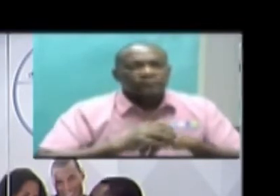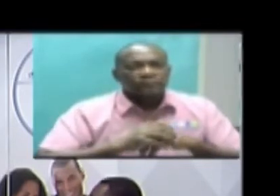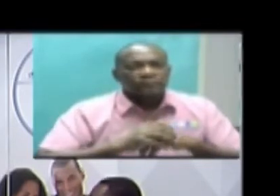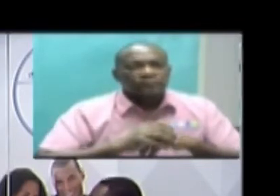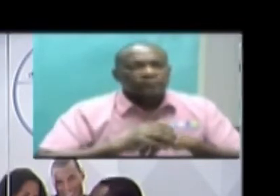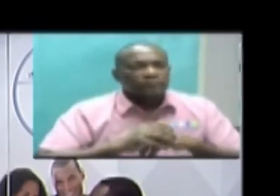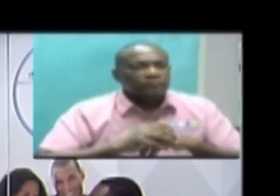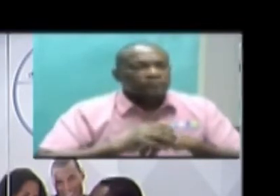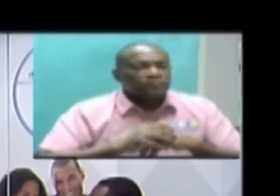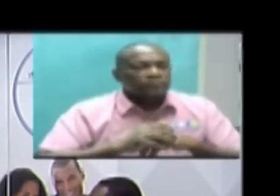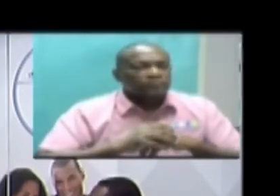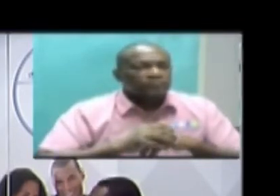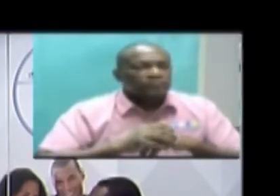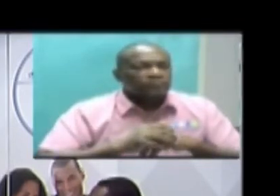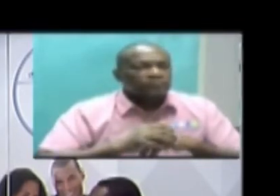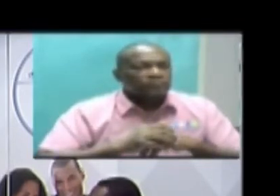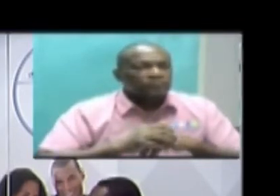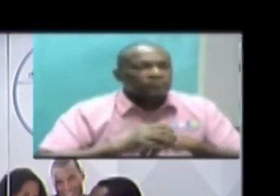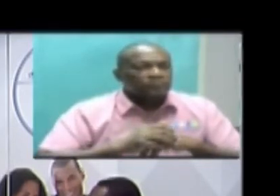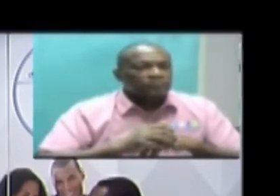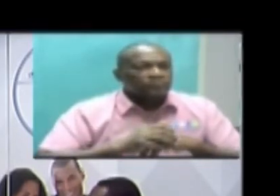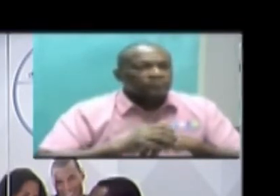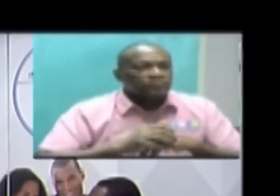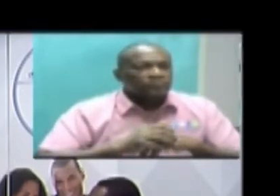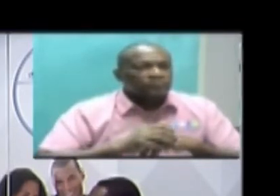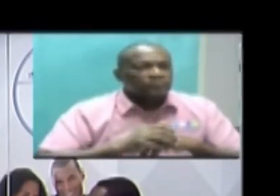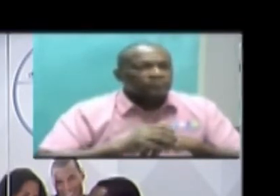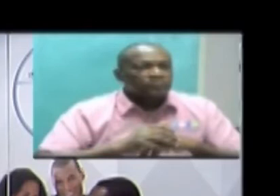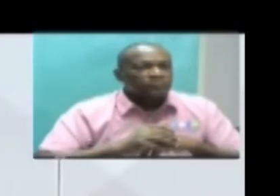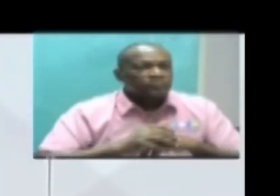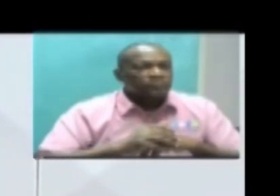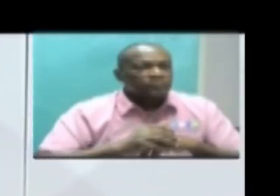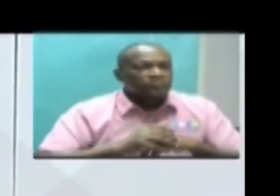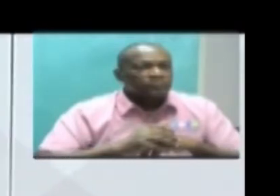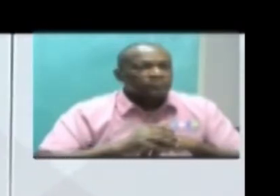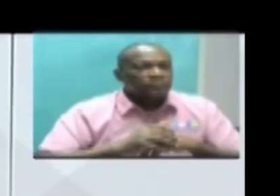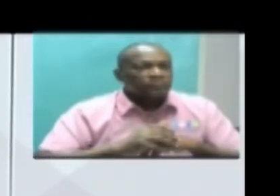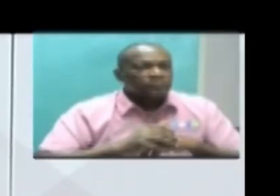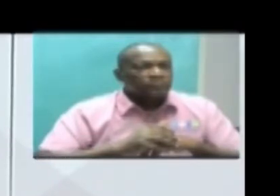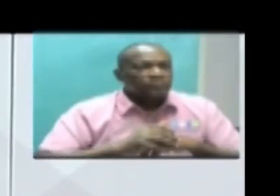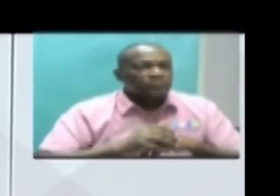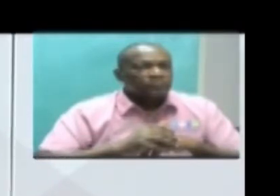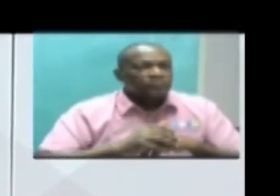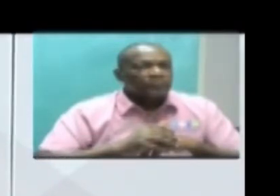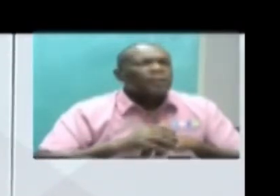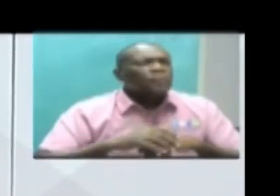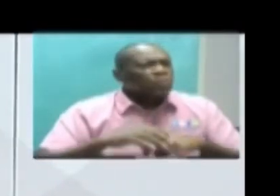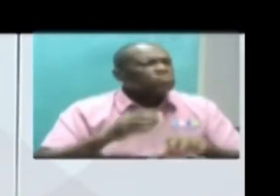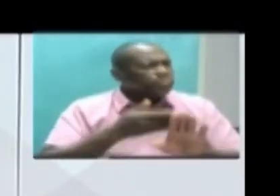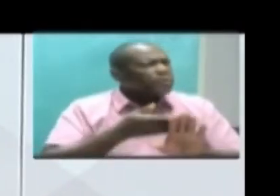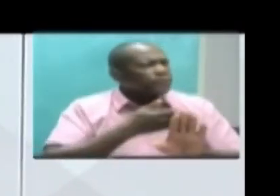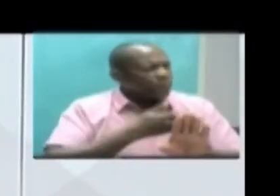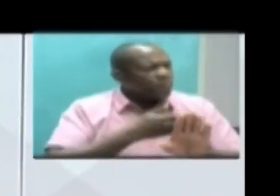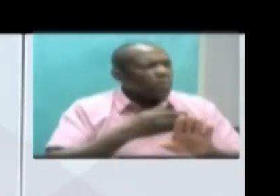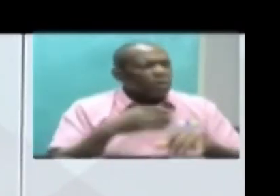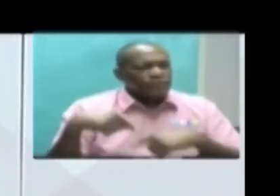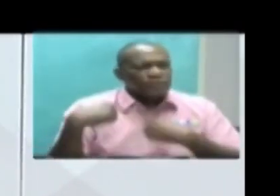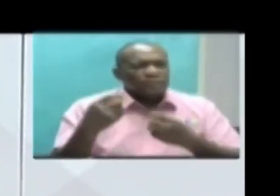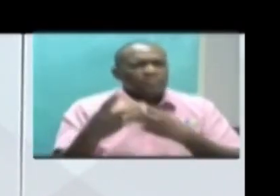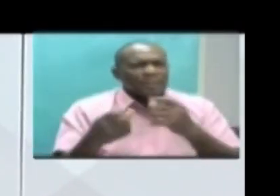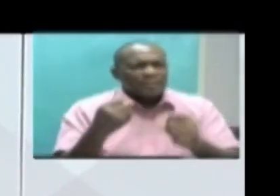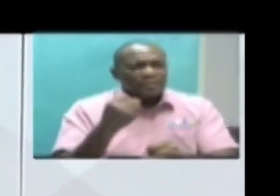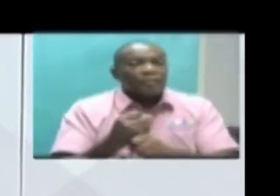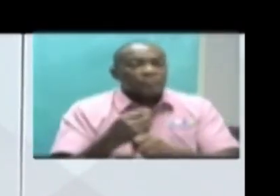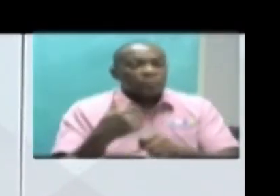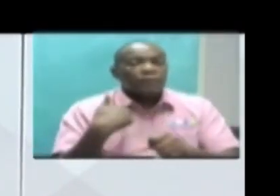To the caller, though, you know, we would have had different conversations over the years. Luckily, Cyber Safety TATT would